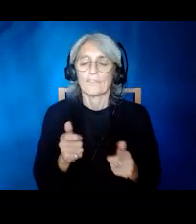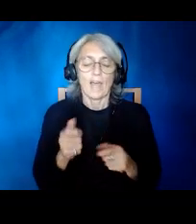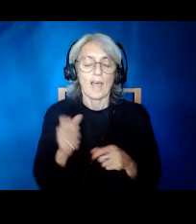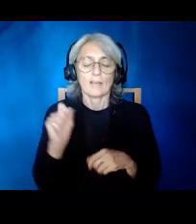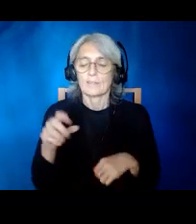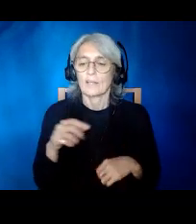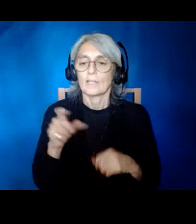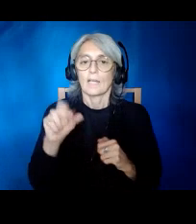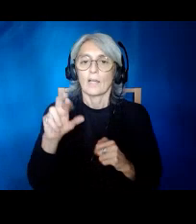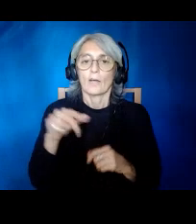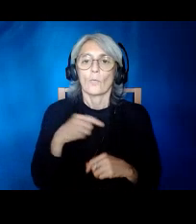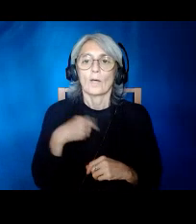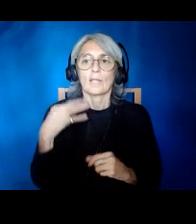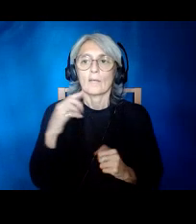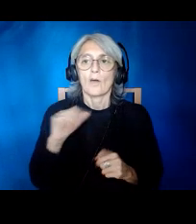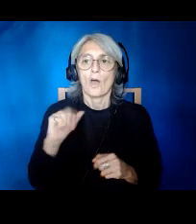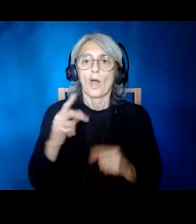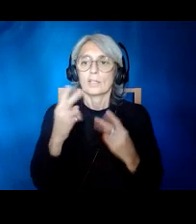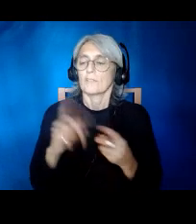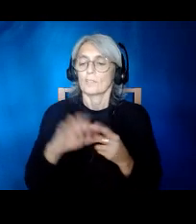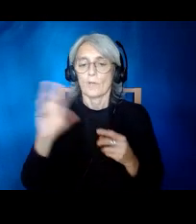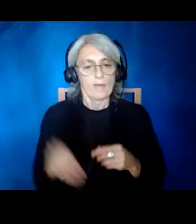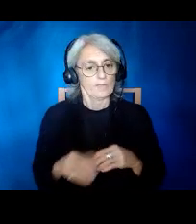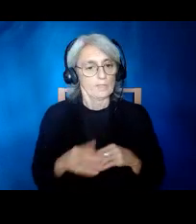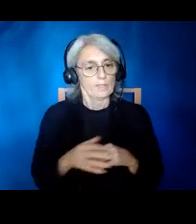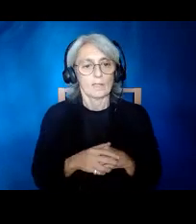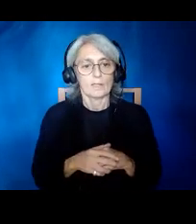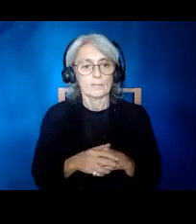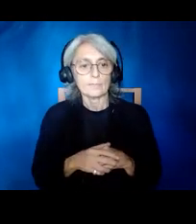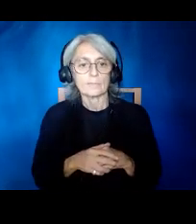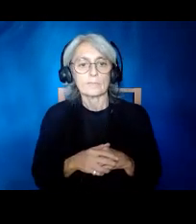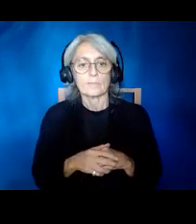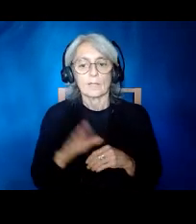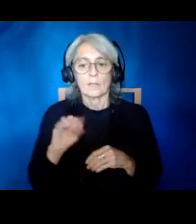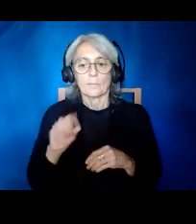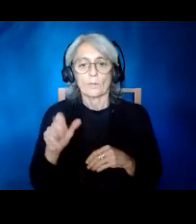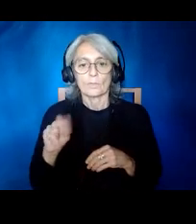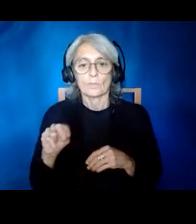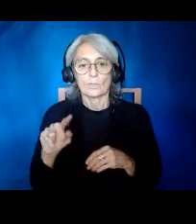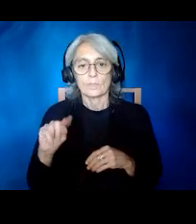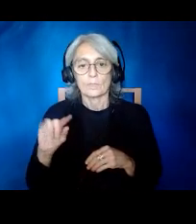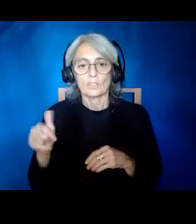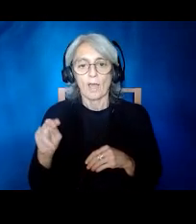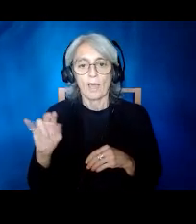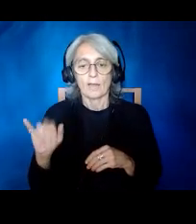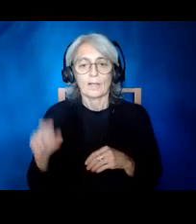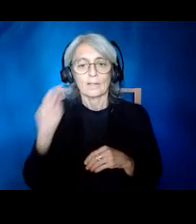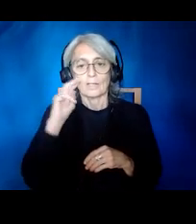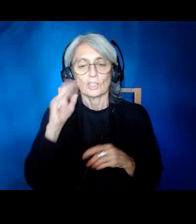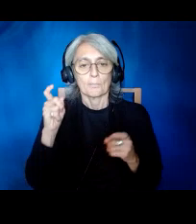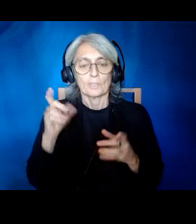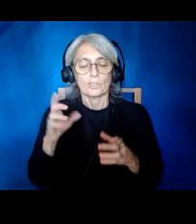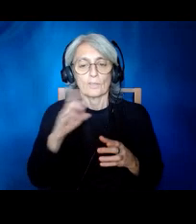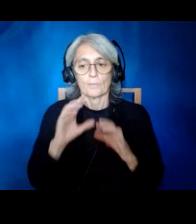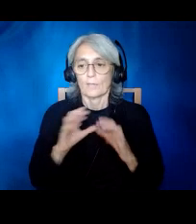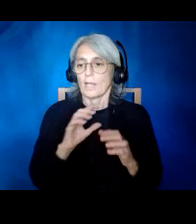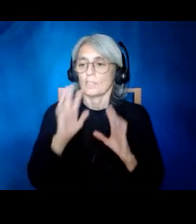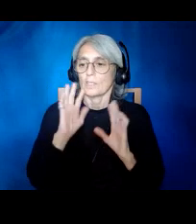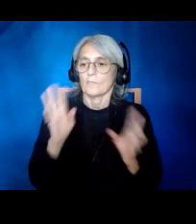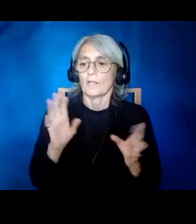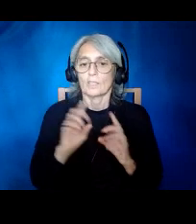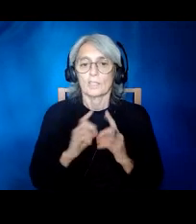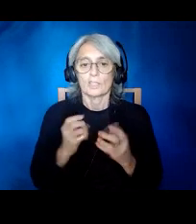of the delegates from our August visit to Africa, and Bosun Tijani, the Nigerian Minister of Communications, Innovation, and Digital